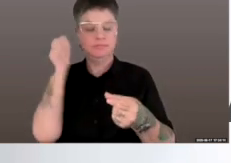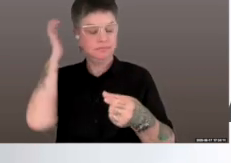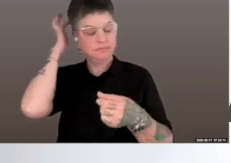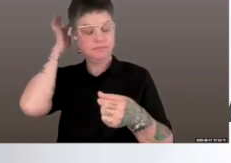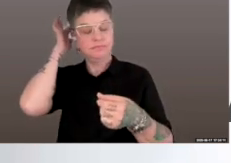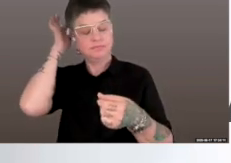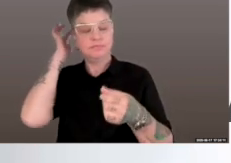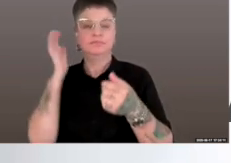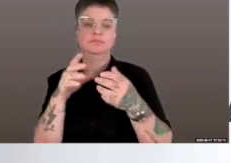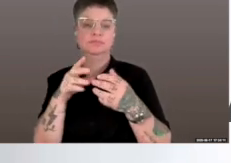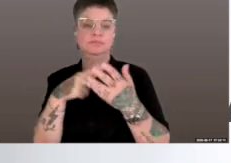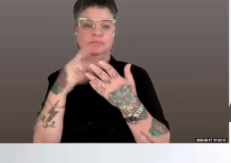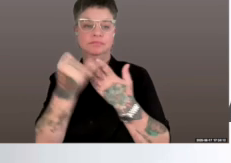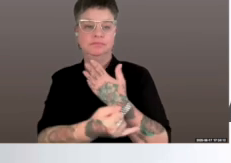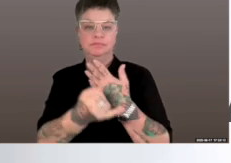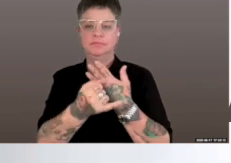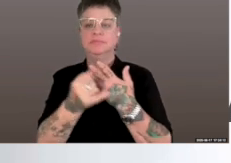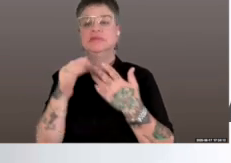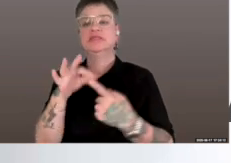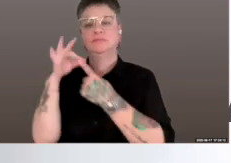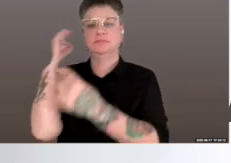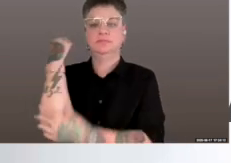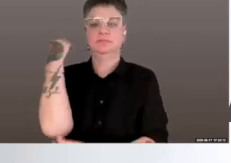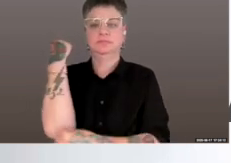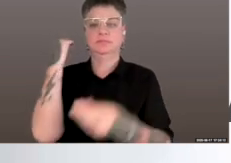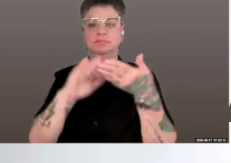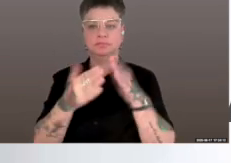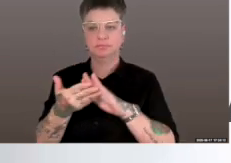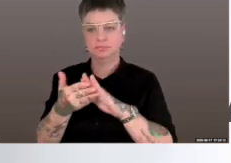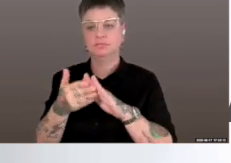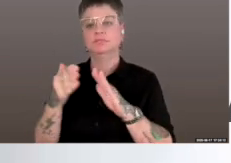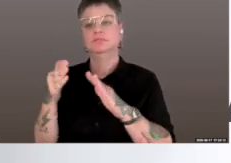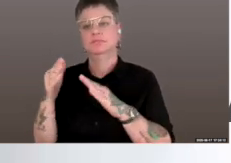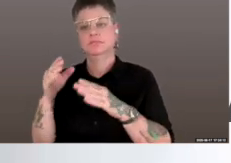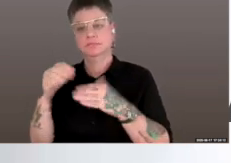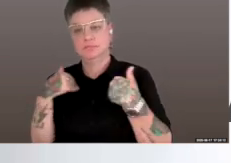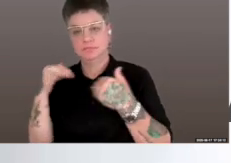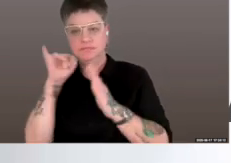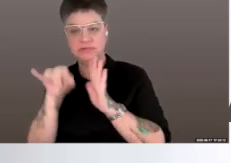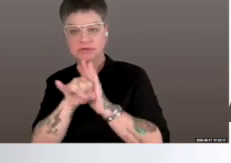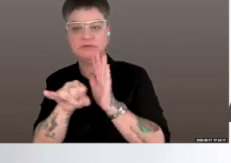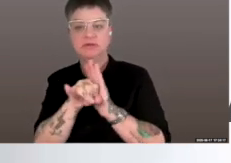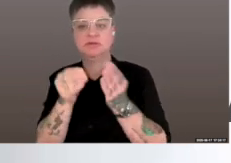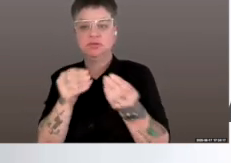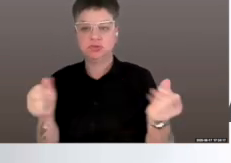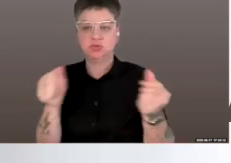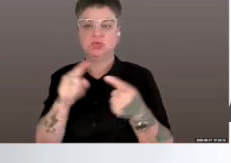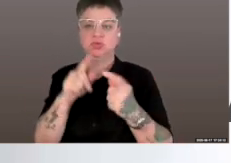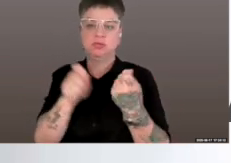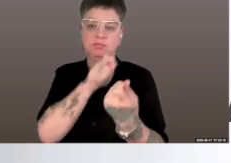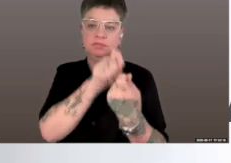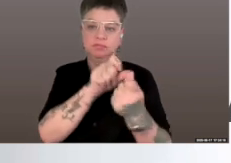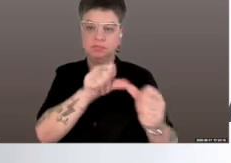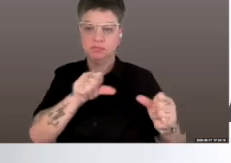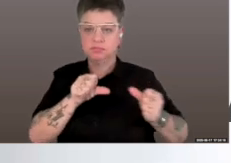CAL-ITP. On the right of the Venn diagram, we have the clean mobility incentives, which aim to address